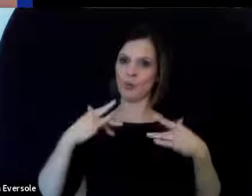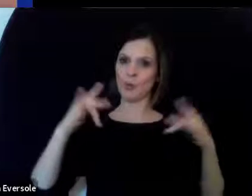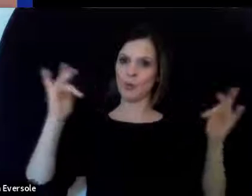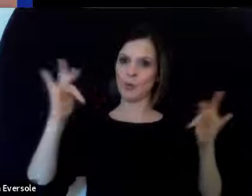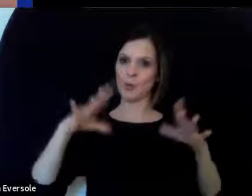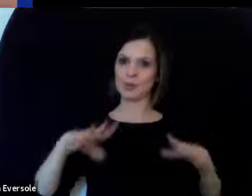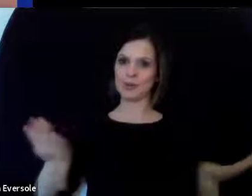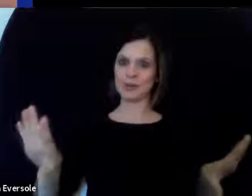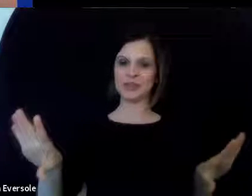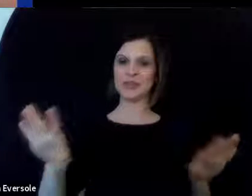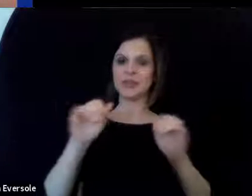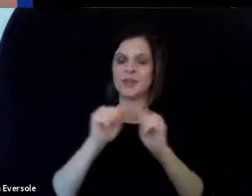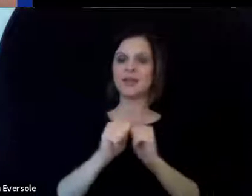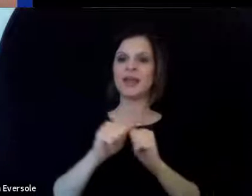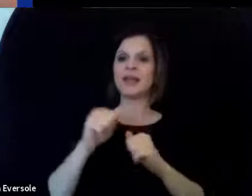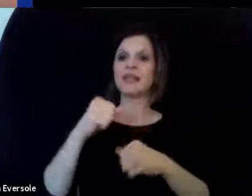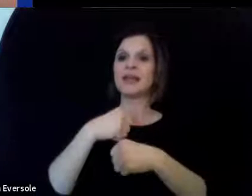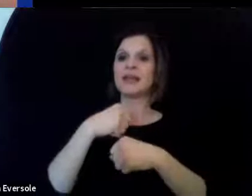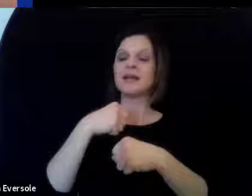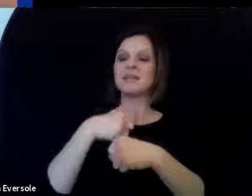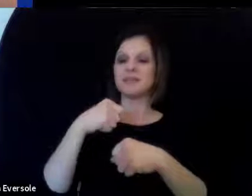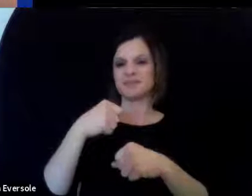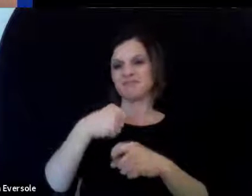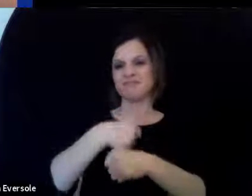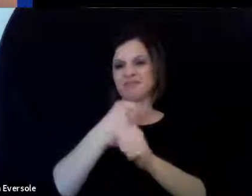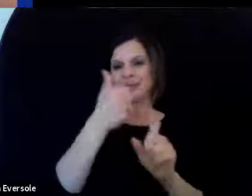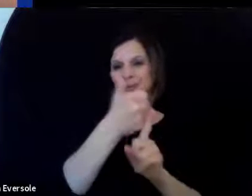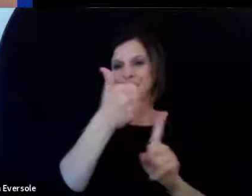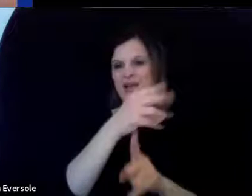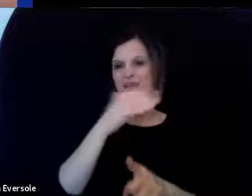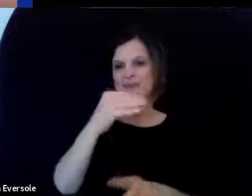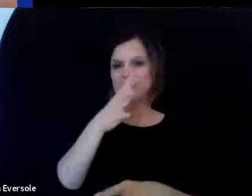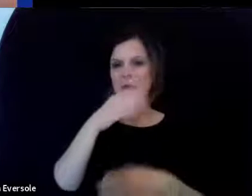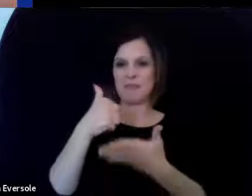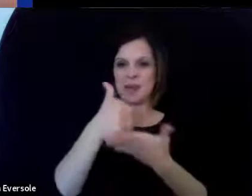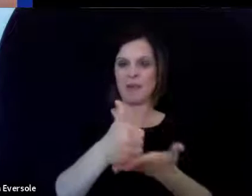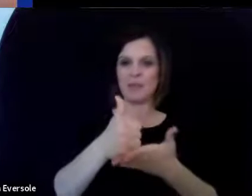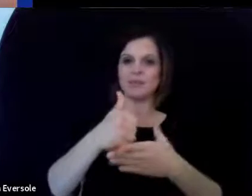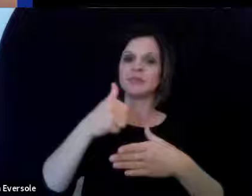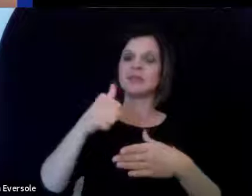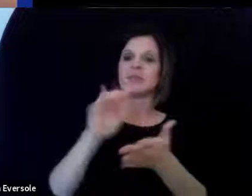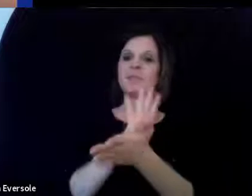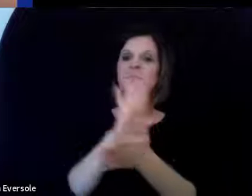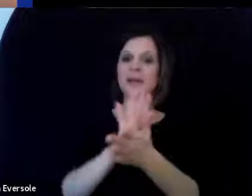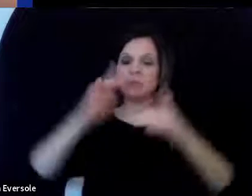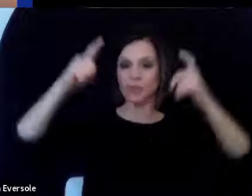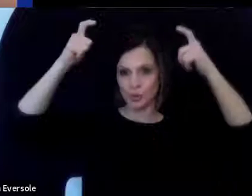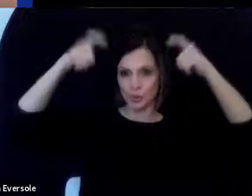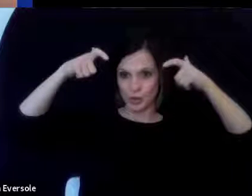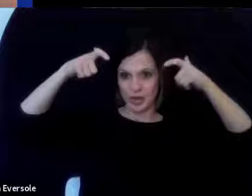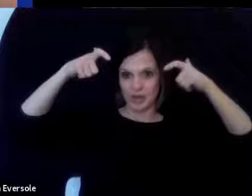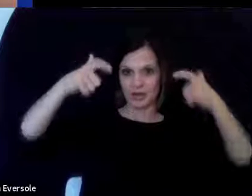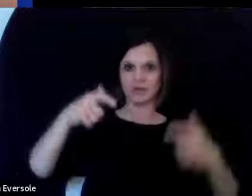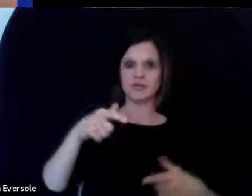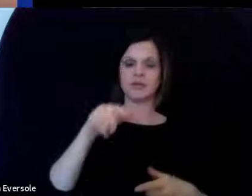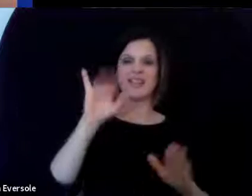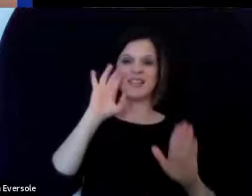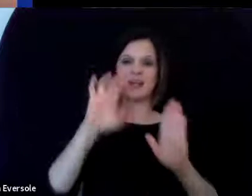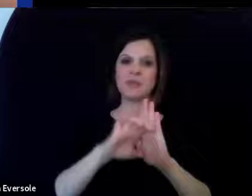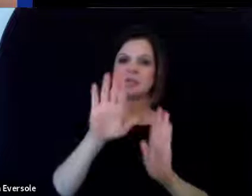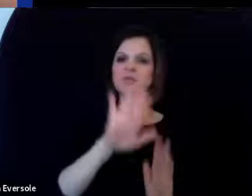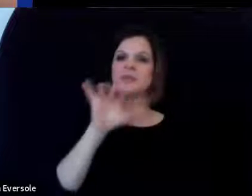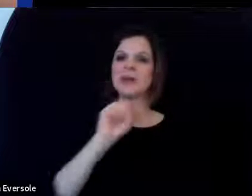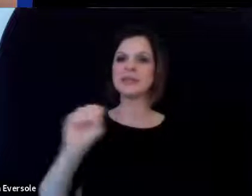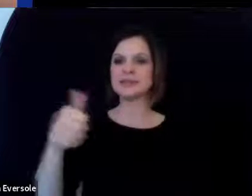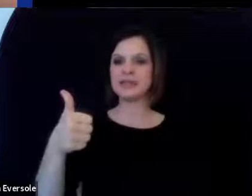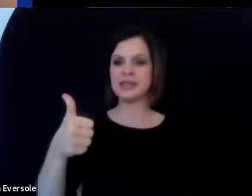crown of paper mache that she and her mom created. And in this picture, she's about 10 years old, and she was going to a school